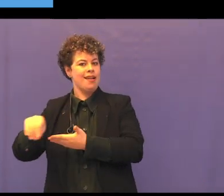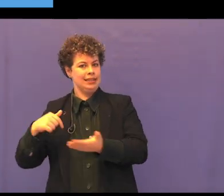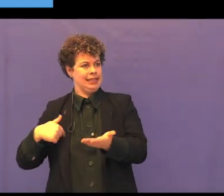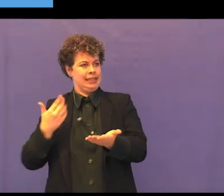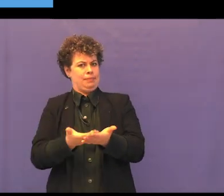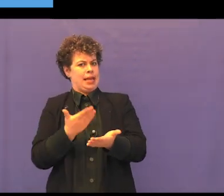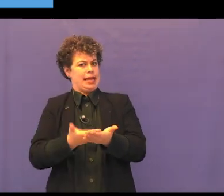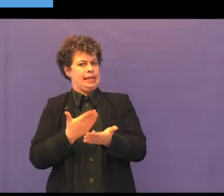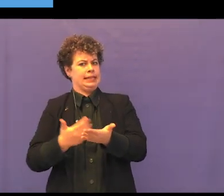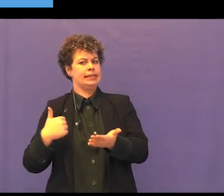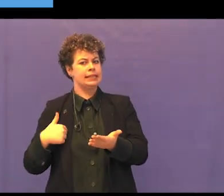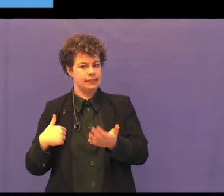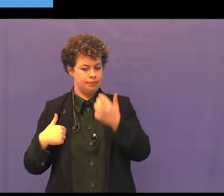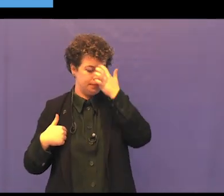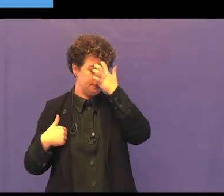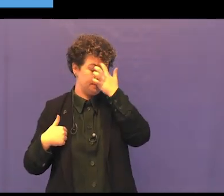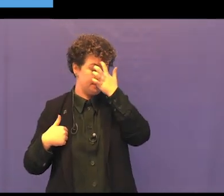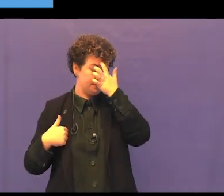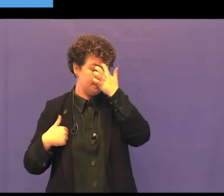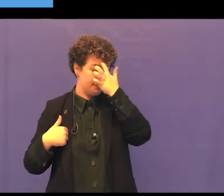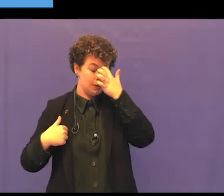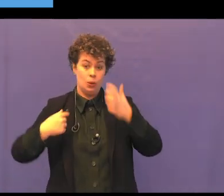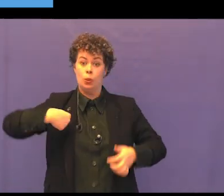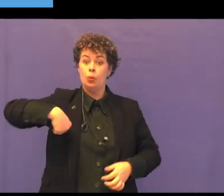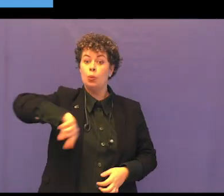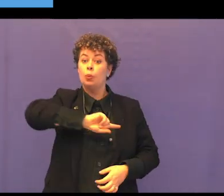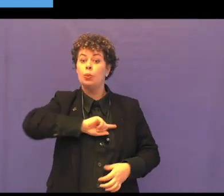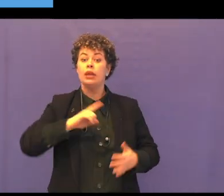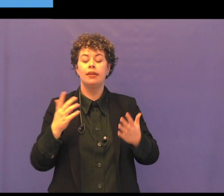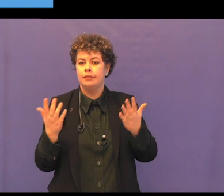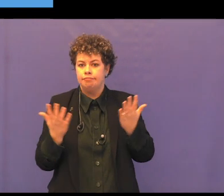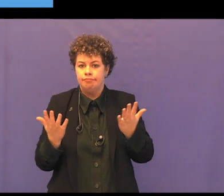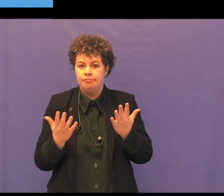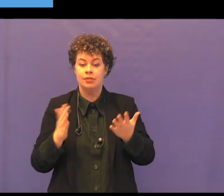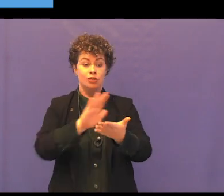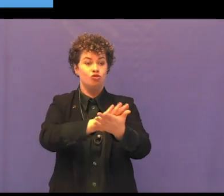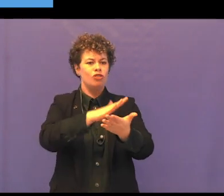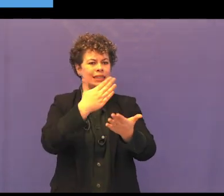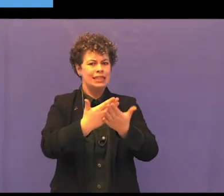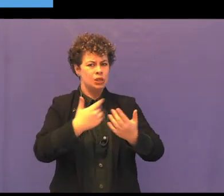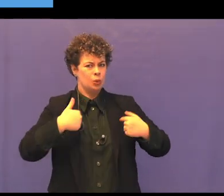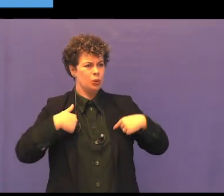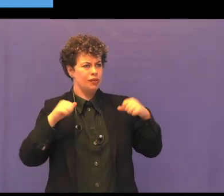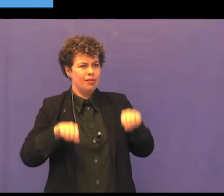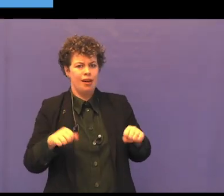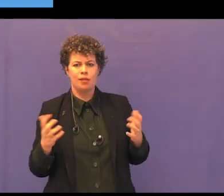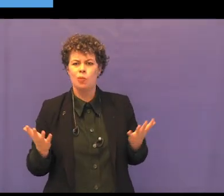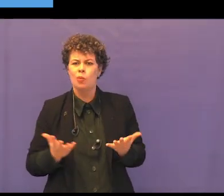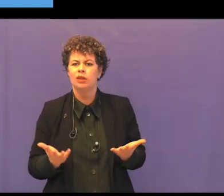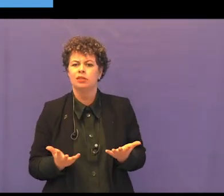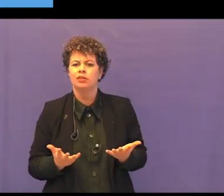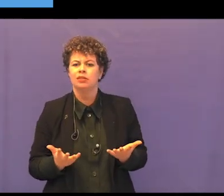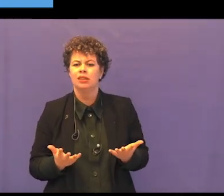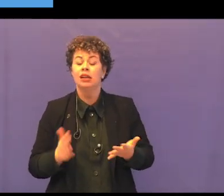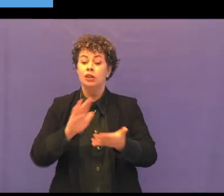like translation? Translation, because of the tools that we use, has an ecological